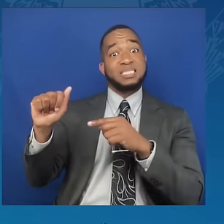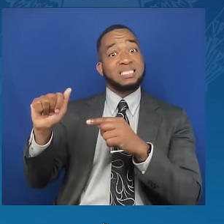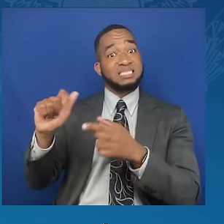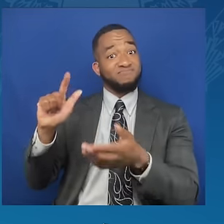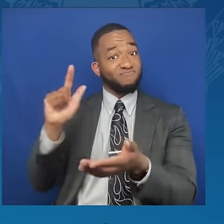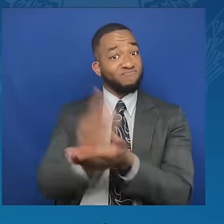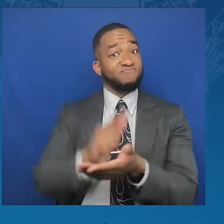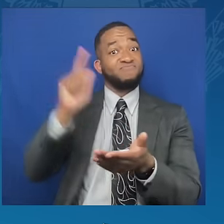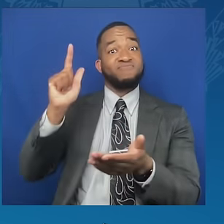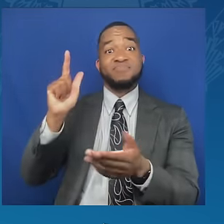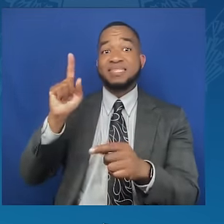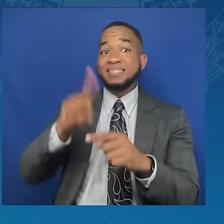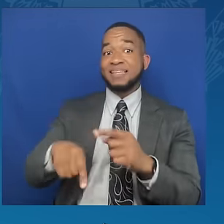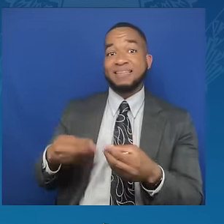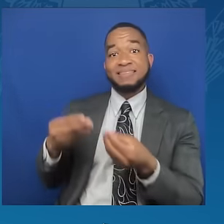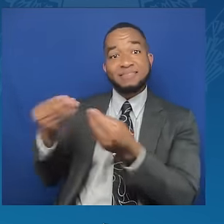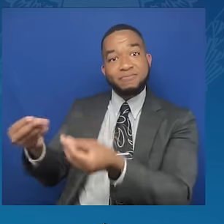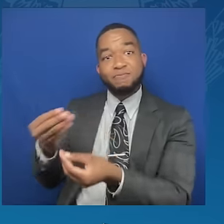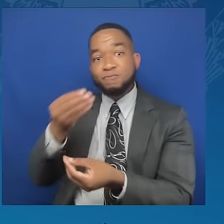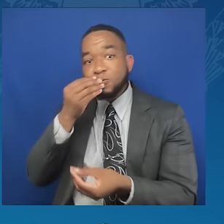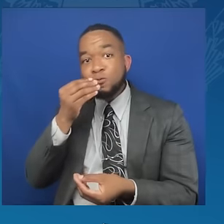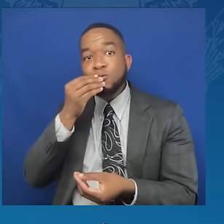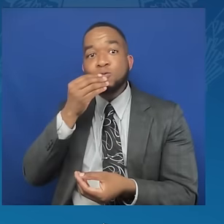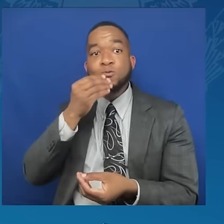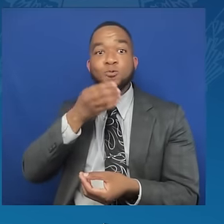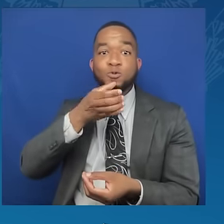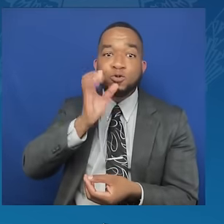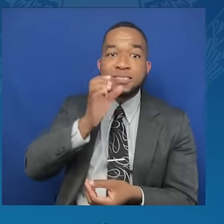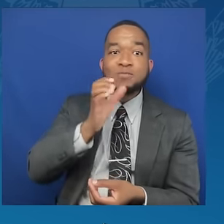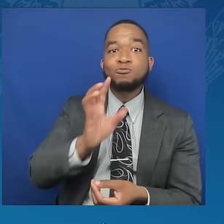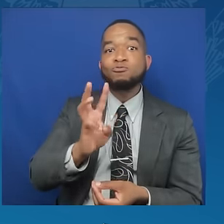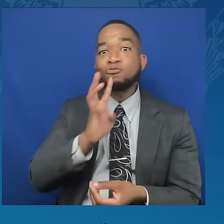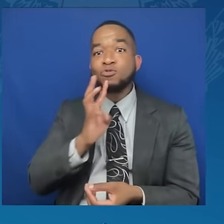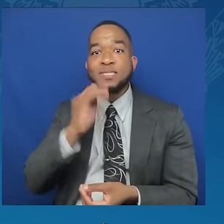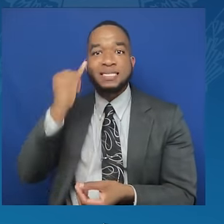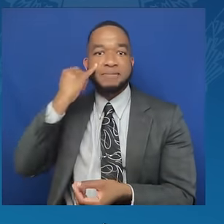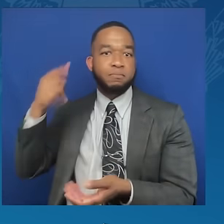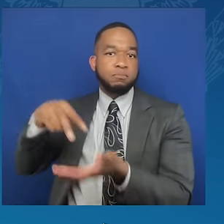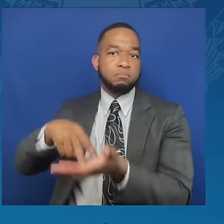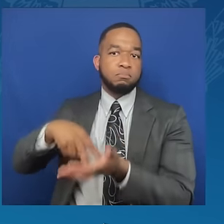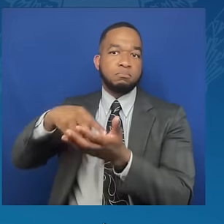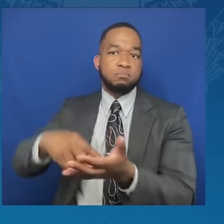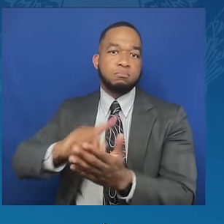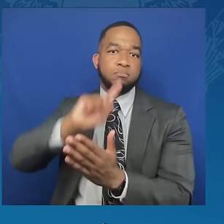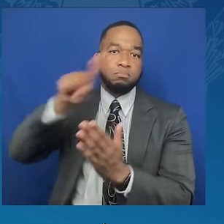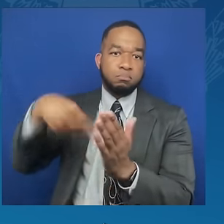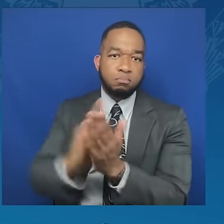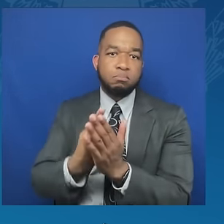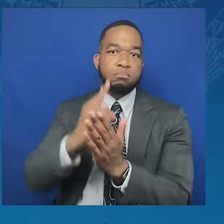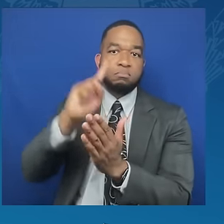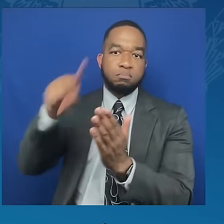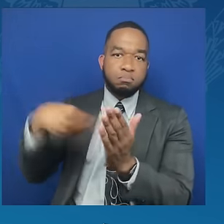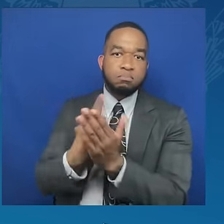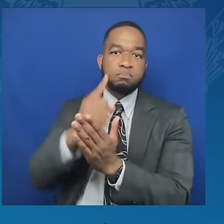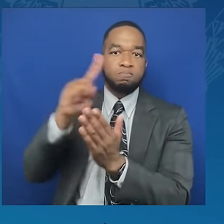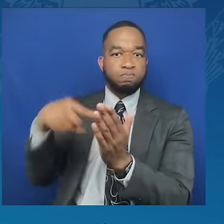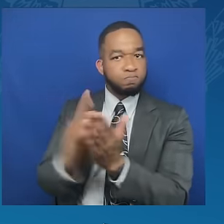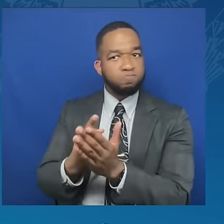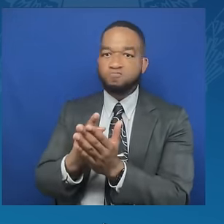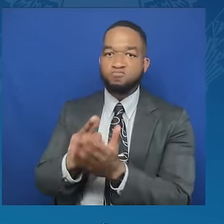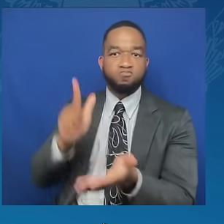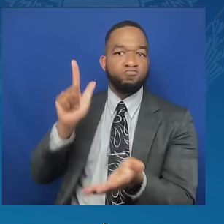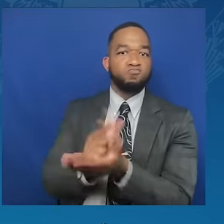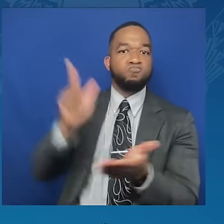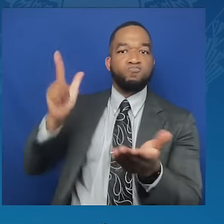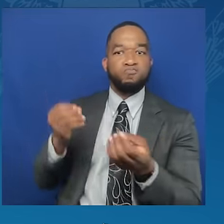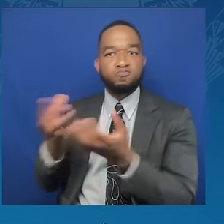line to exercise their civic duty and right to vote. I asked the friends